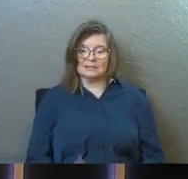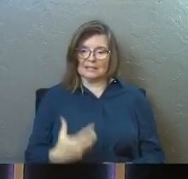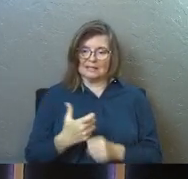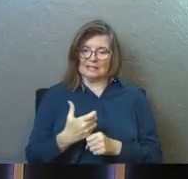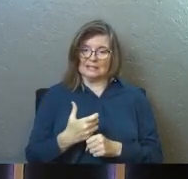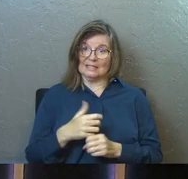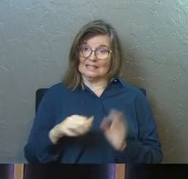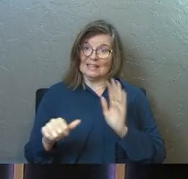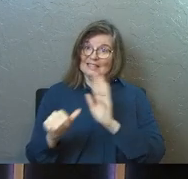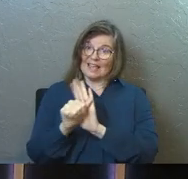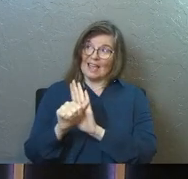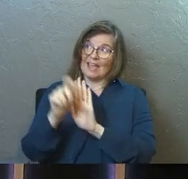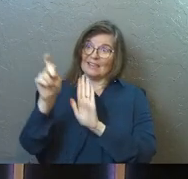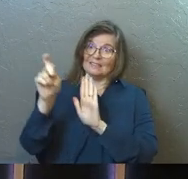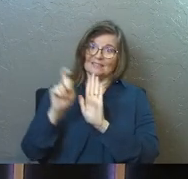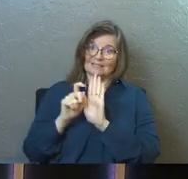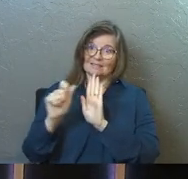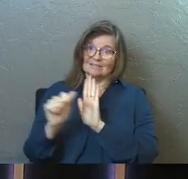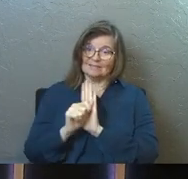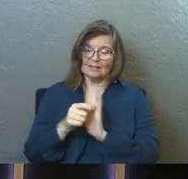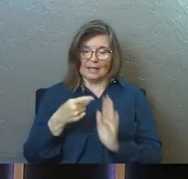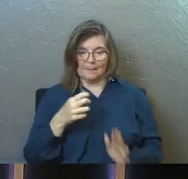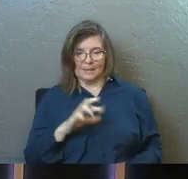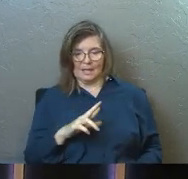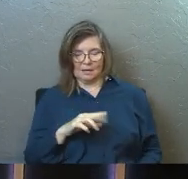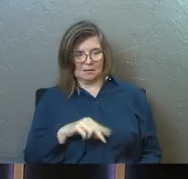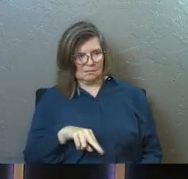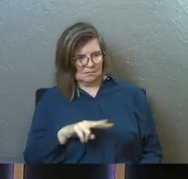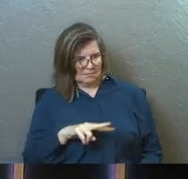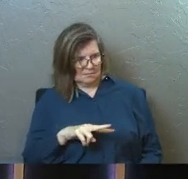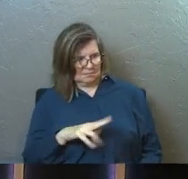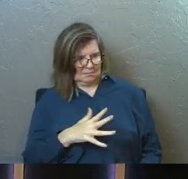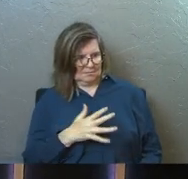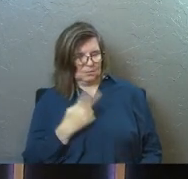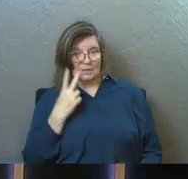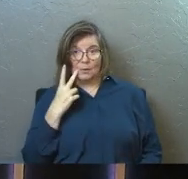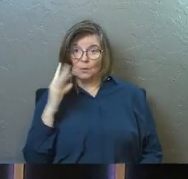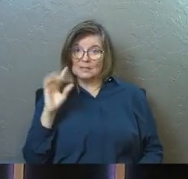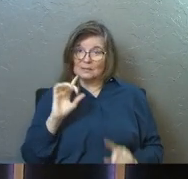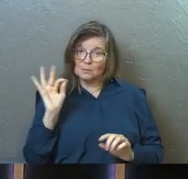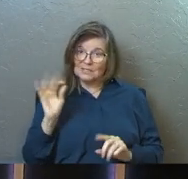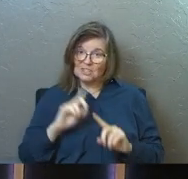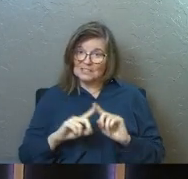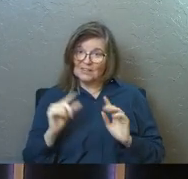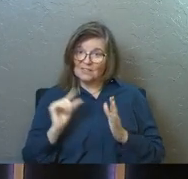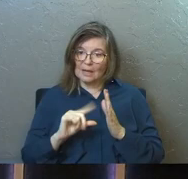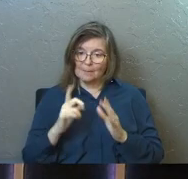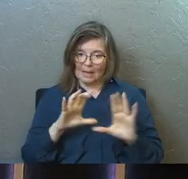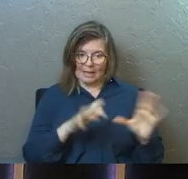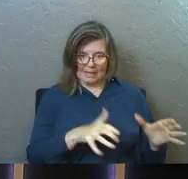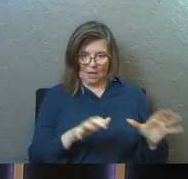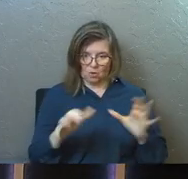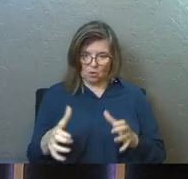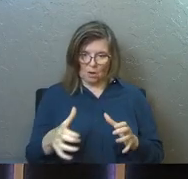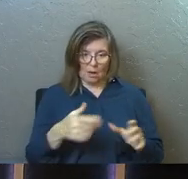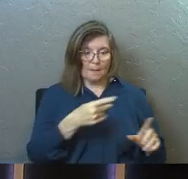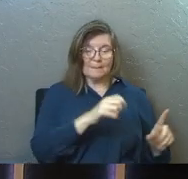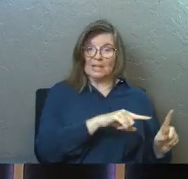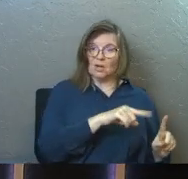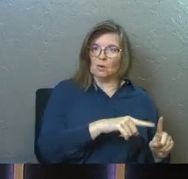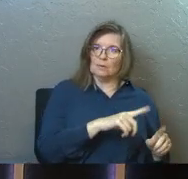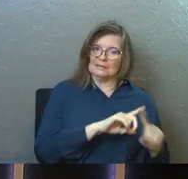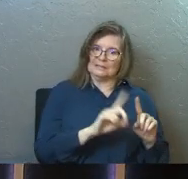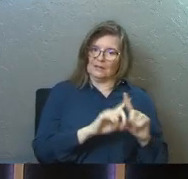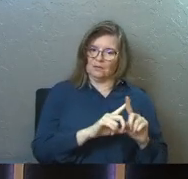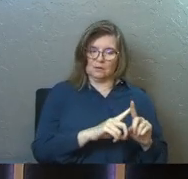He gets us the A. And Peter was preaching a different gospel. Do you see that? By categorizing people, treating them like